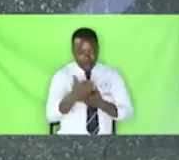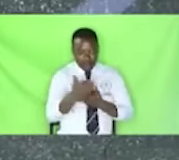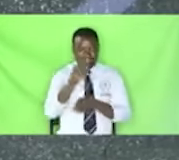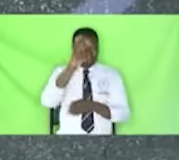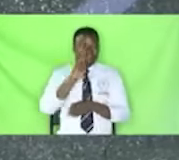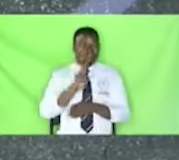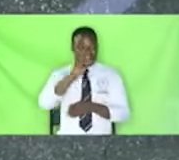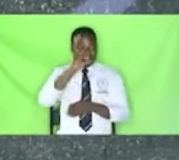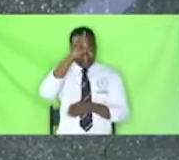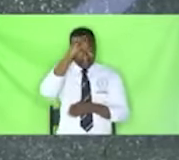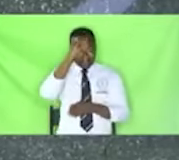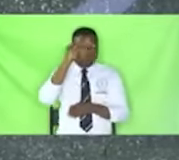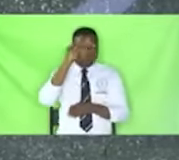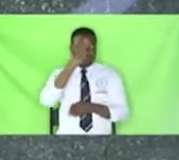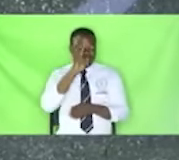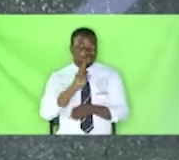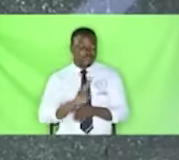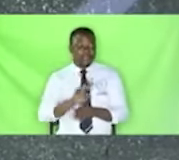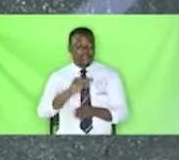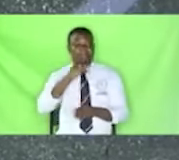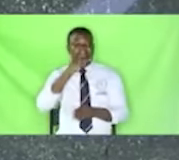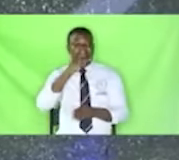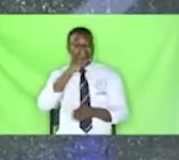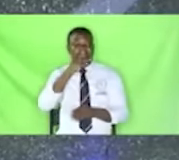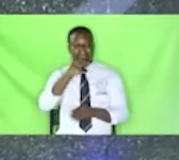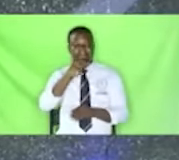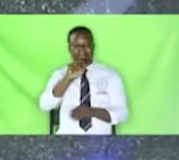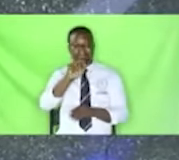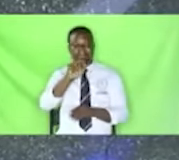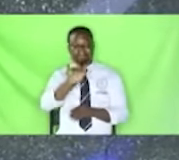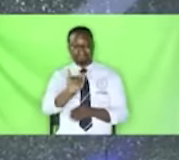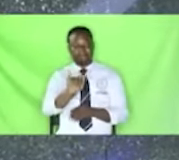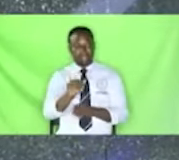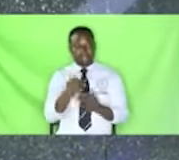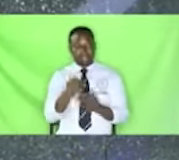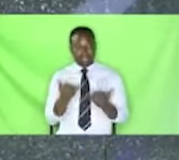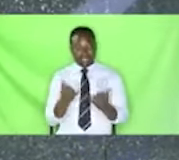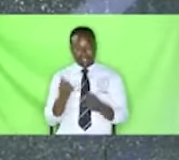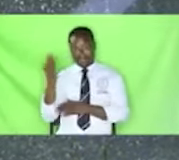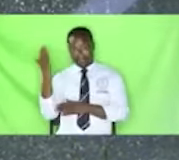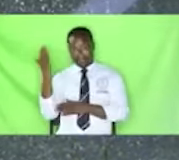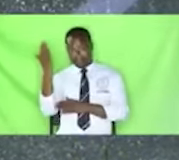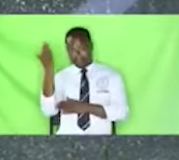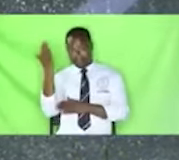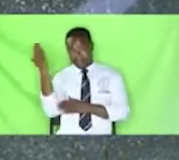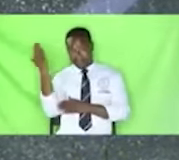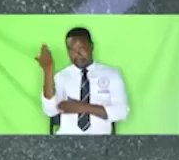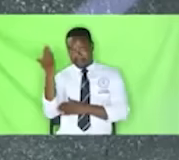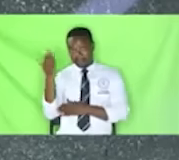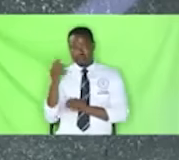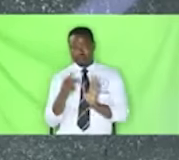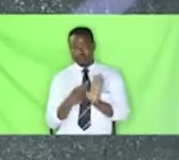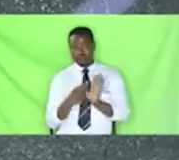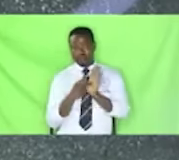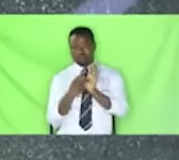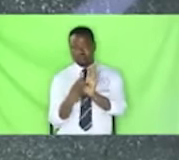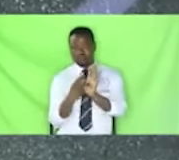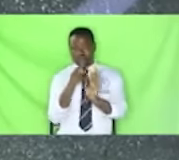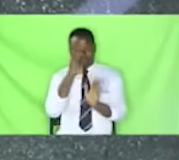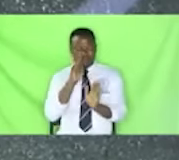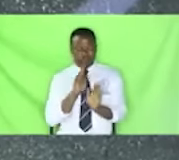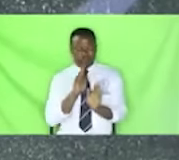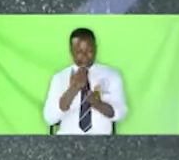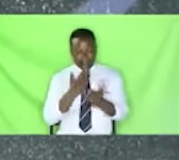Mary. Now, I shall attempt in this presentation to prove the virgin birth